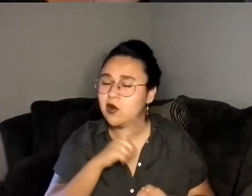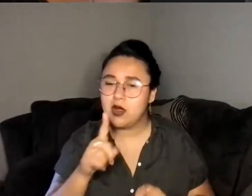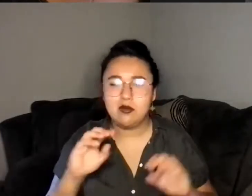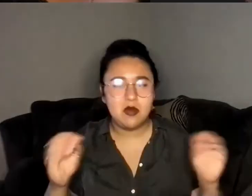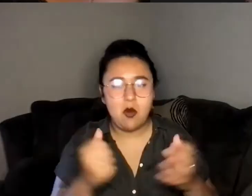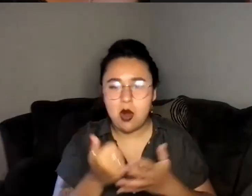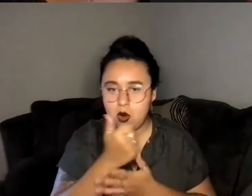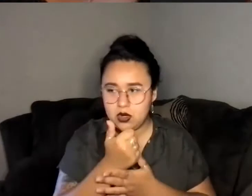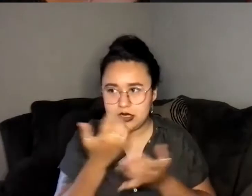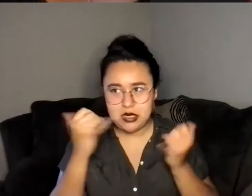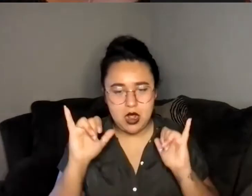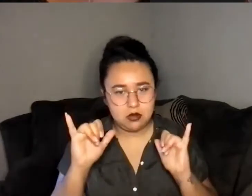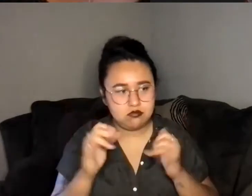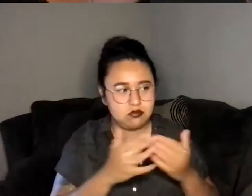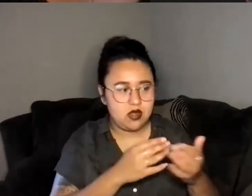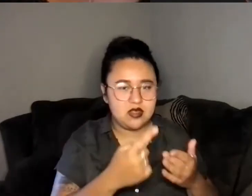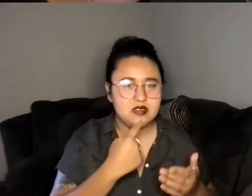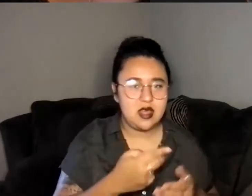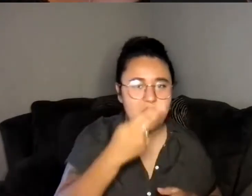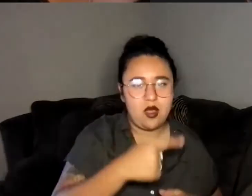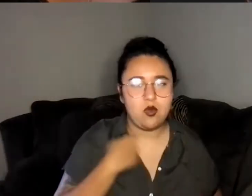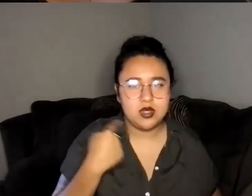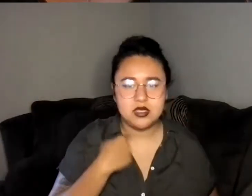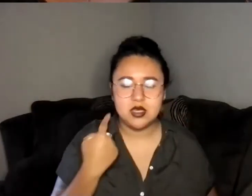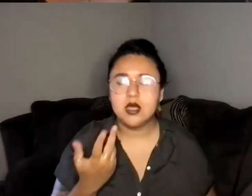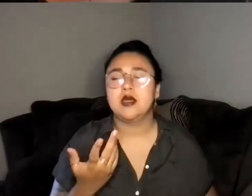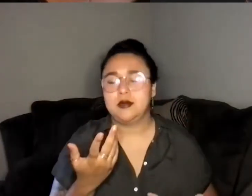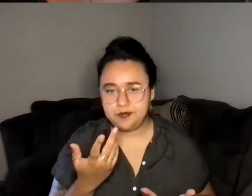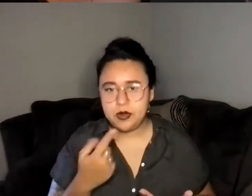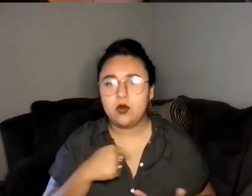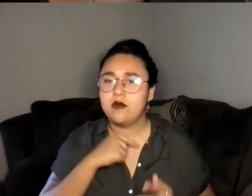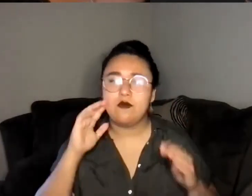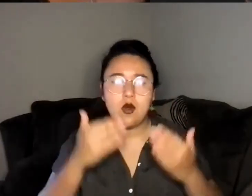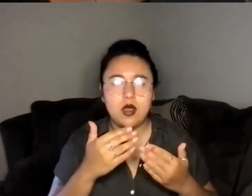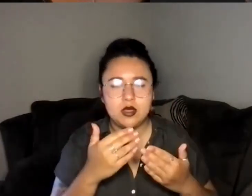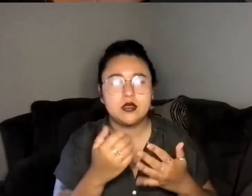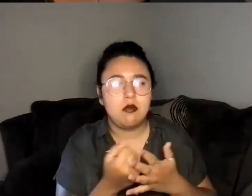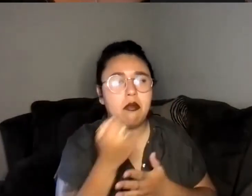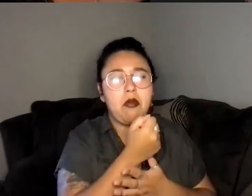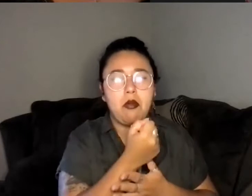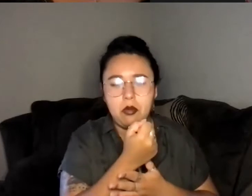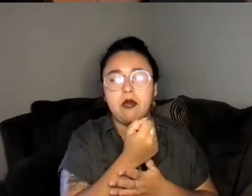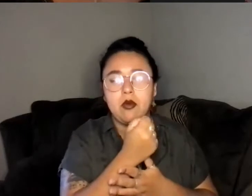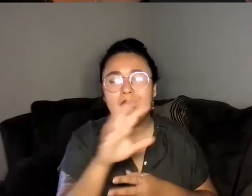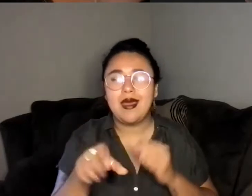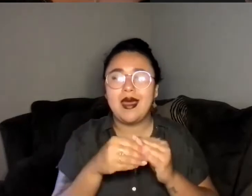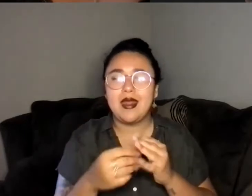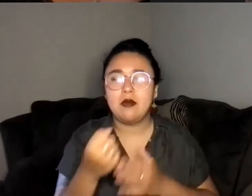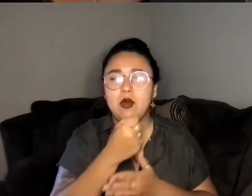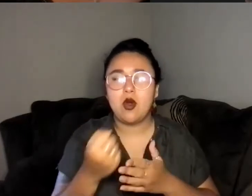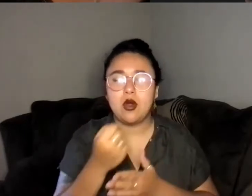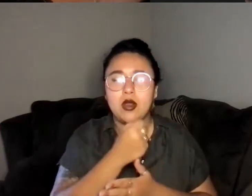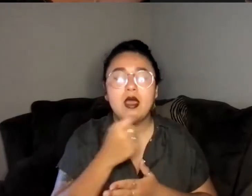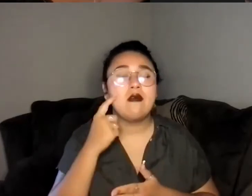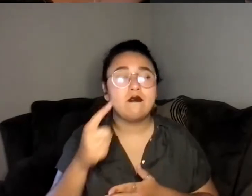priority. And so we were really focused on getting priority. So now that work